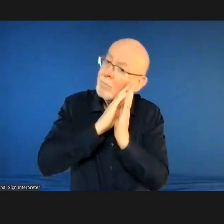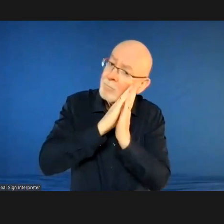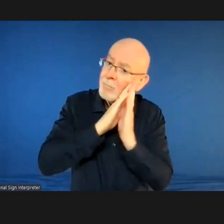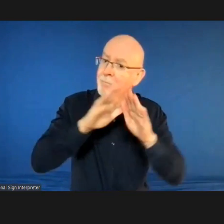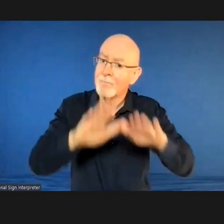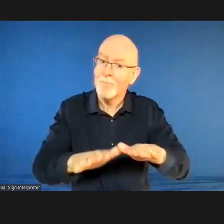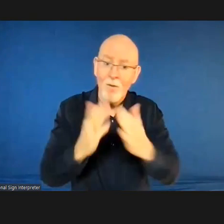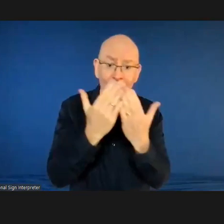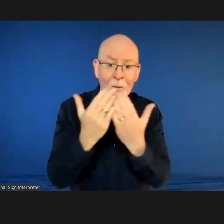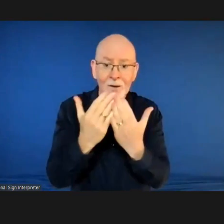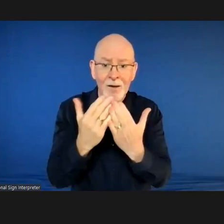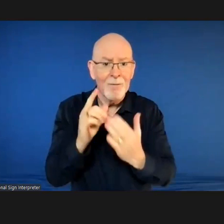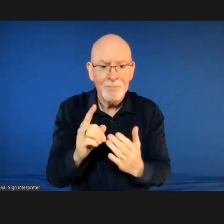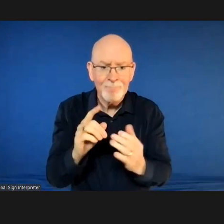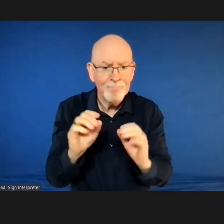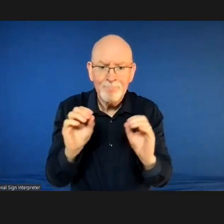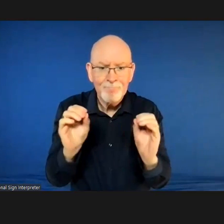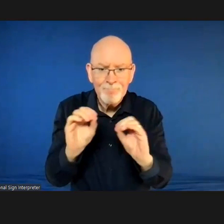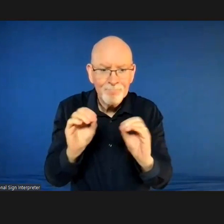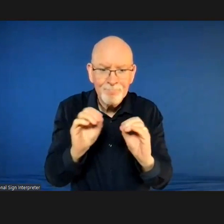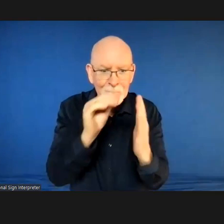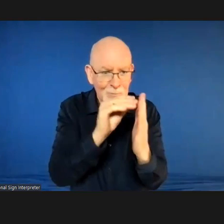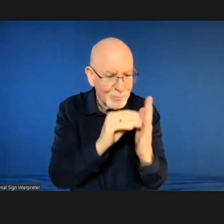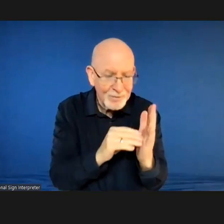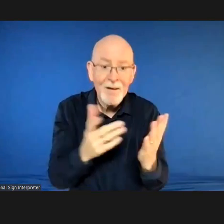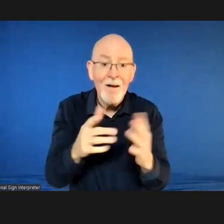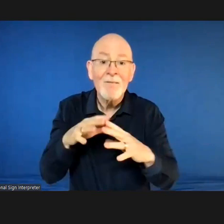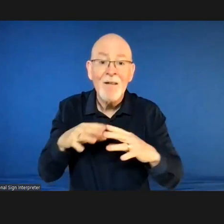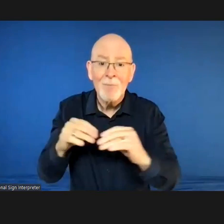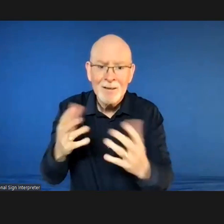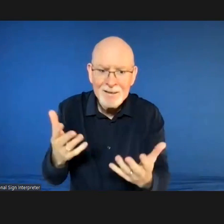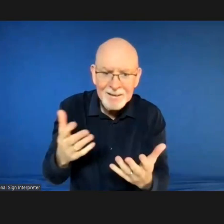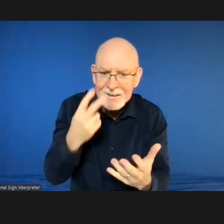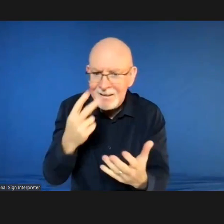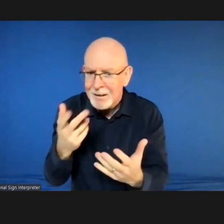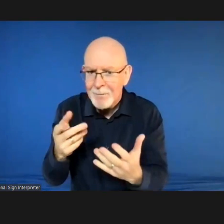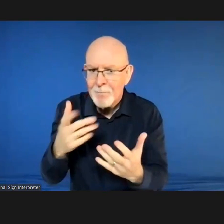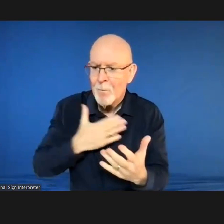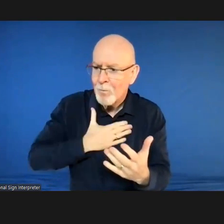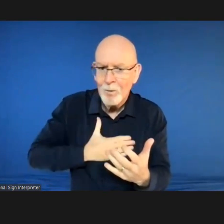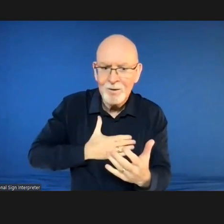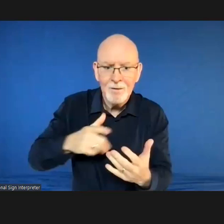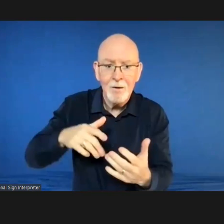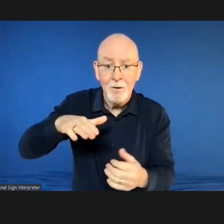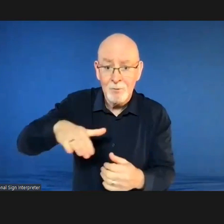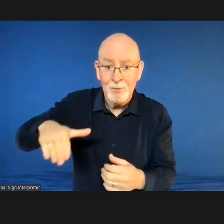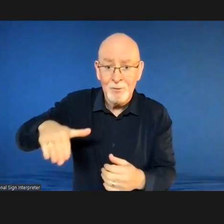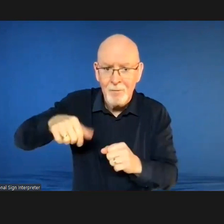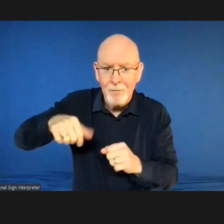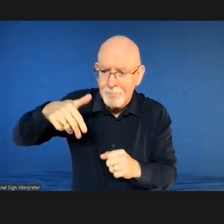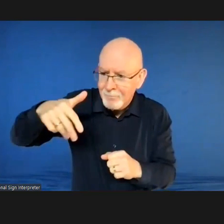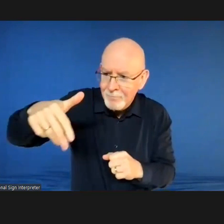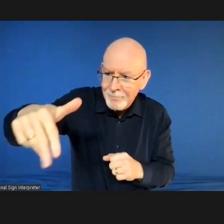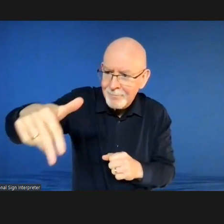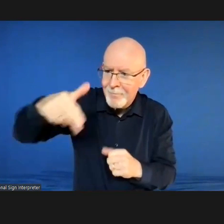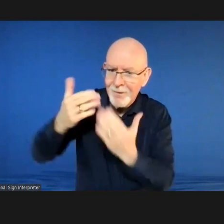sign language, so they struggle to communicate with the children or the pupils. Unfortunately, a majority of the deaf young person